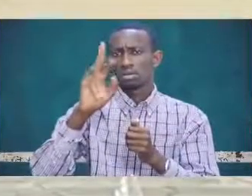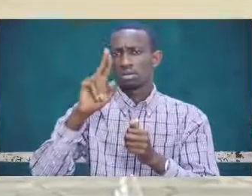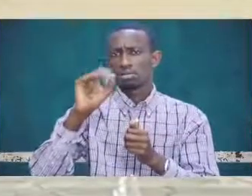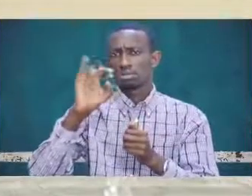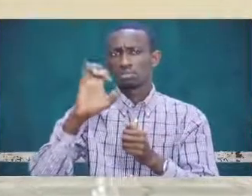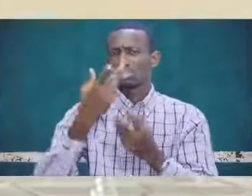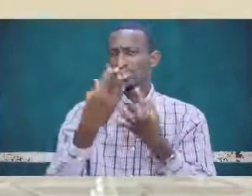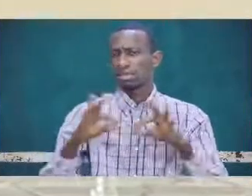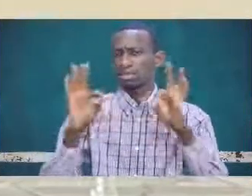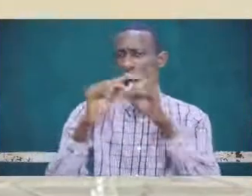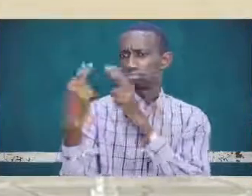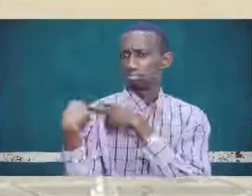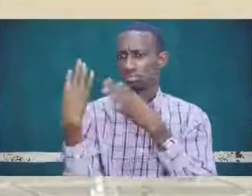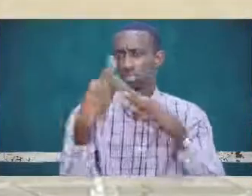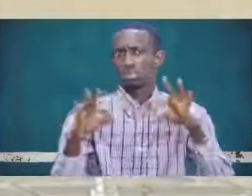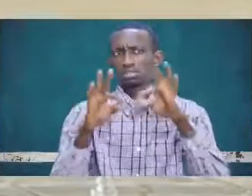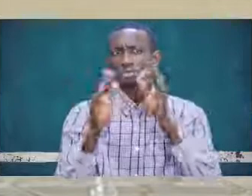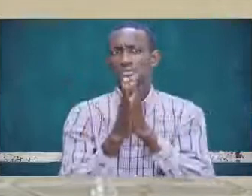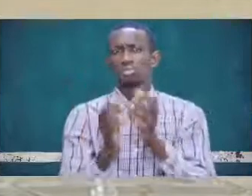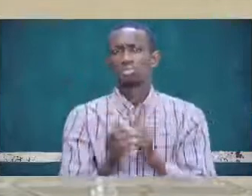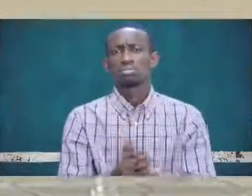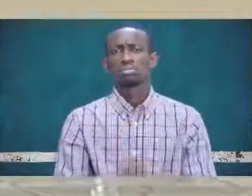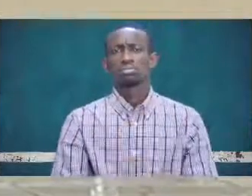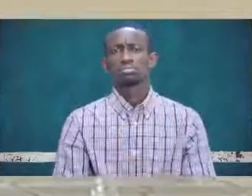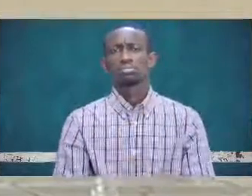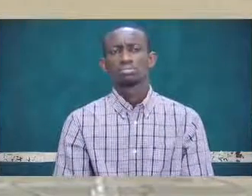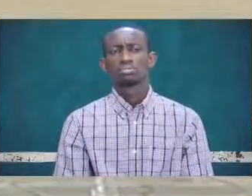functions of the components